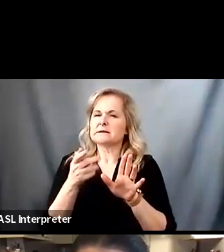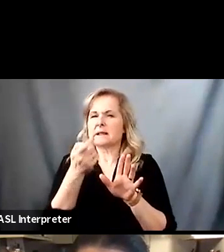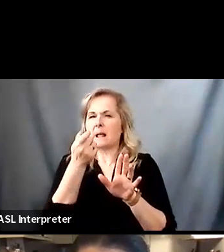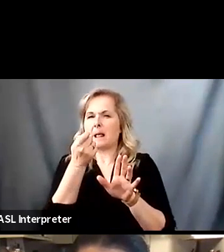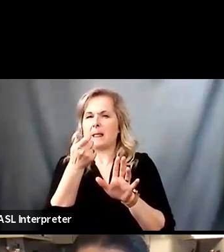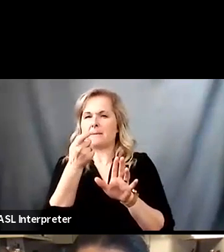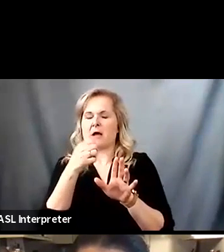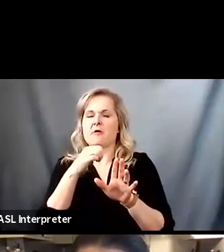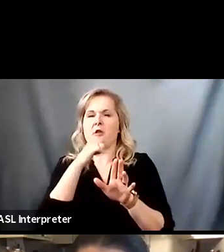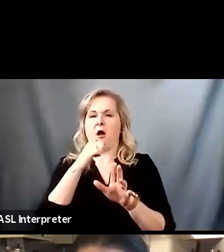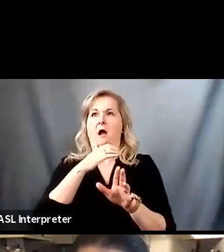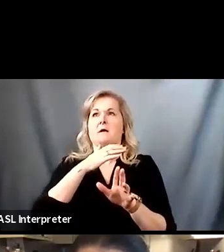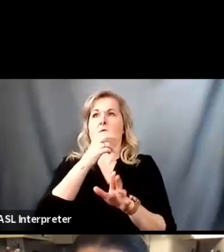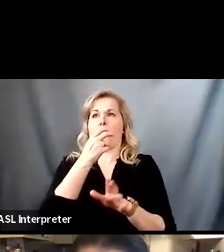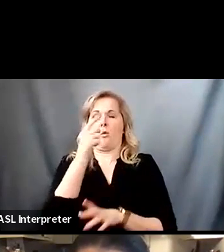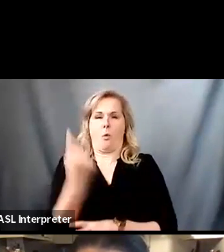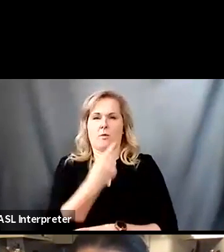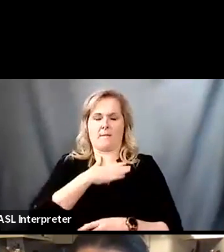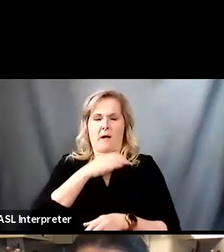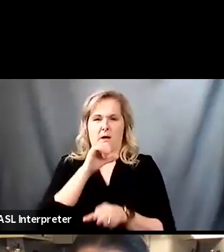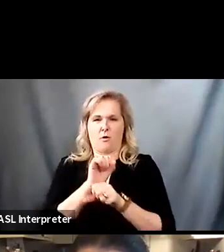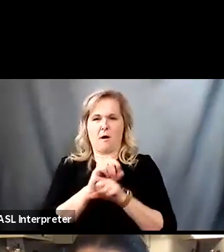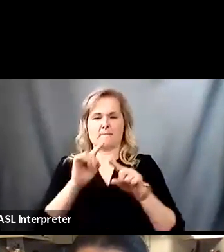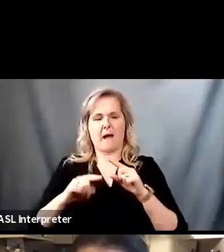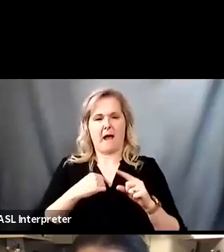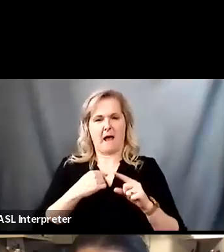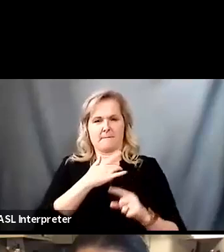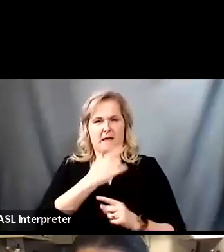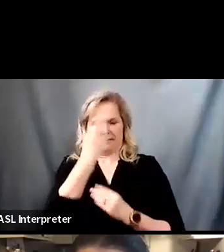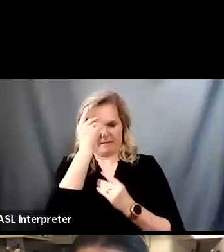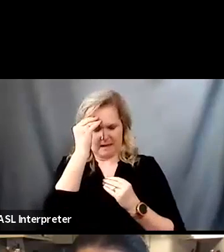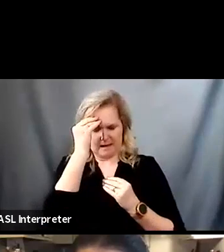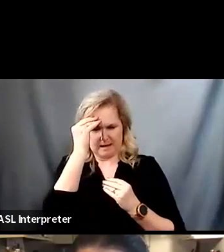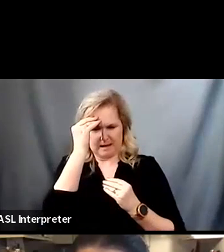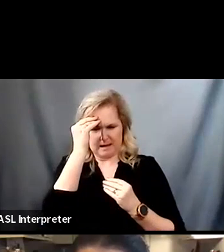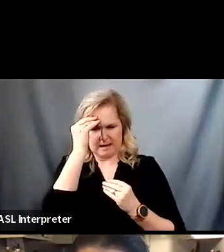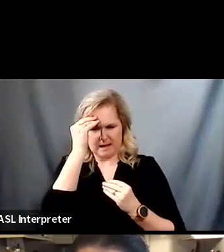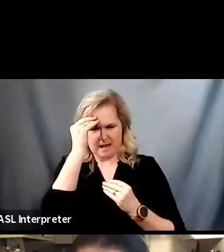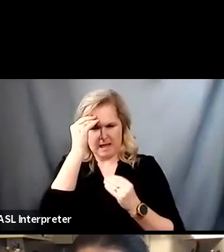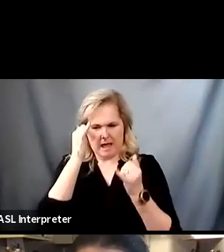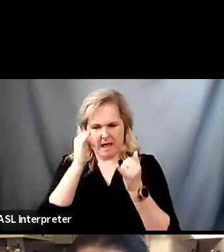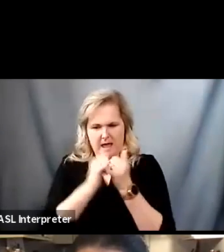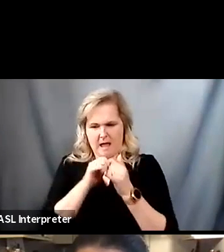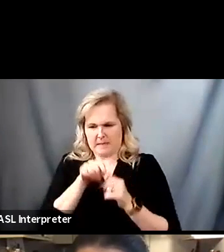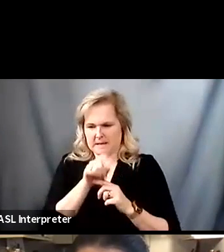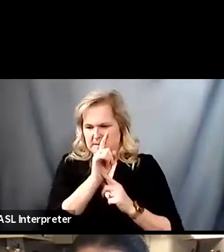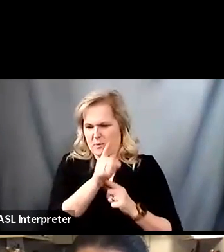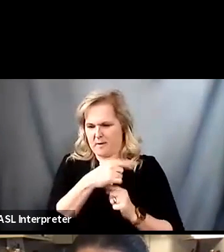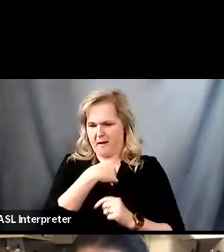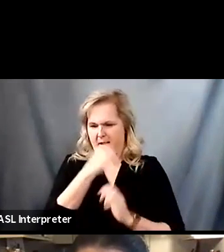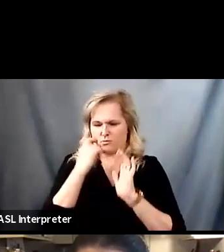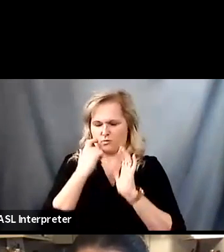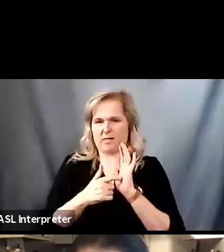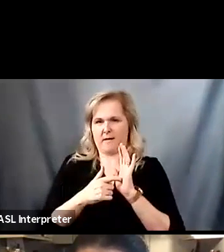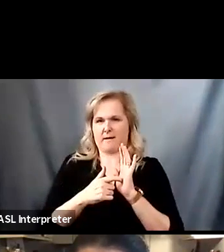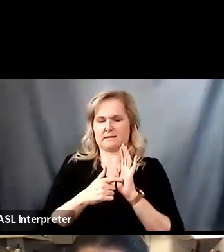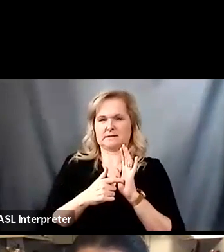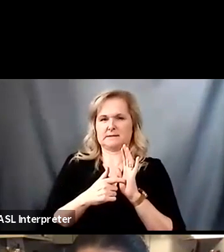It's not so much my work, but it's just what I'm thinking about right now is how this is the moment that I've realized how